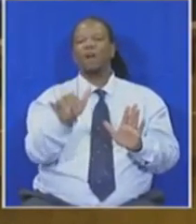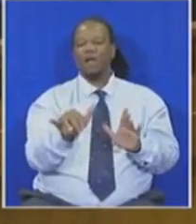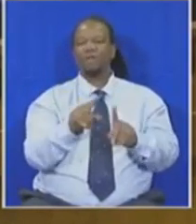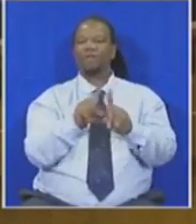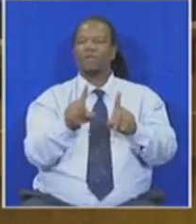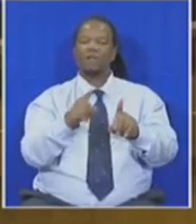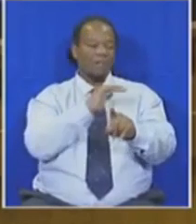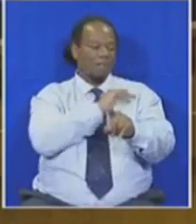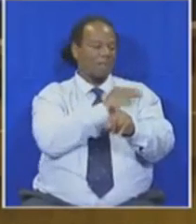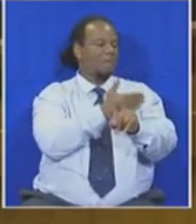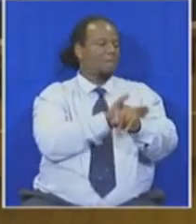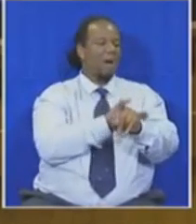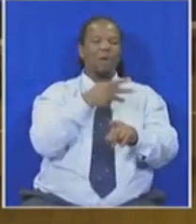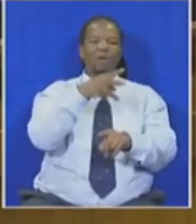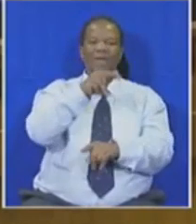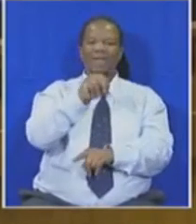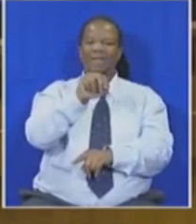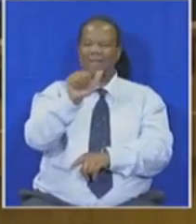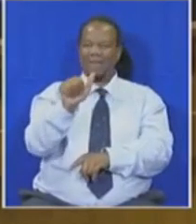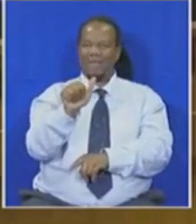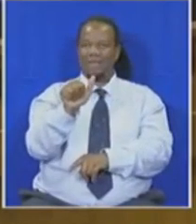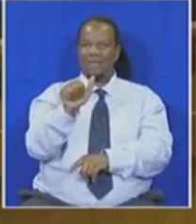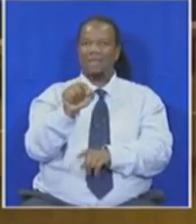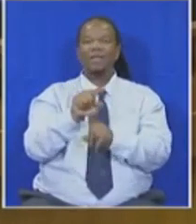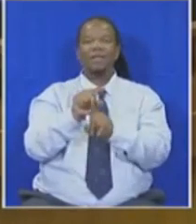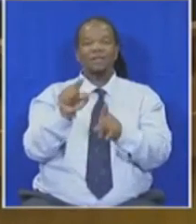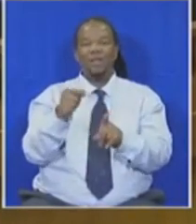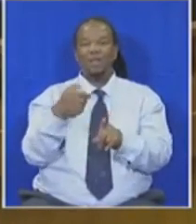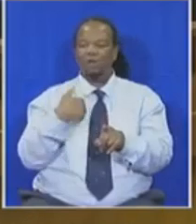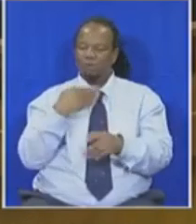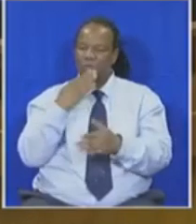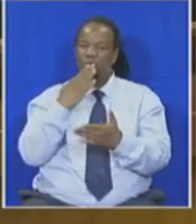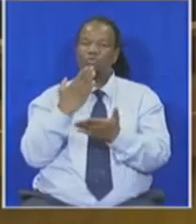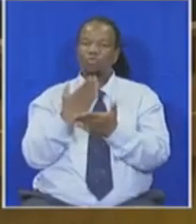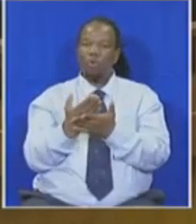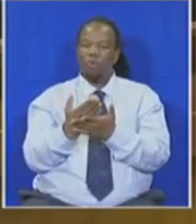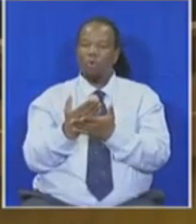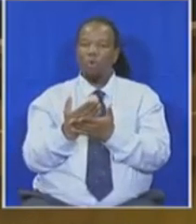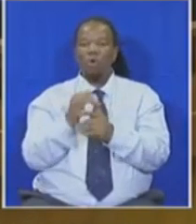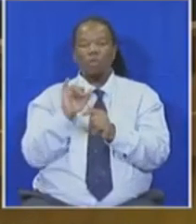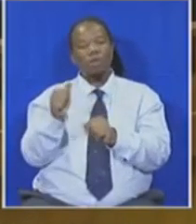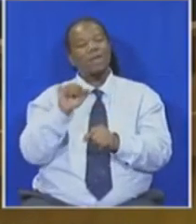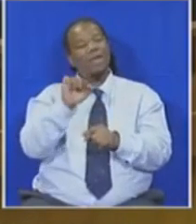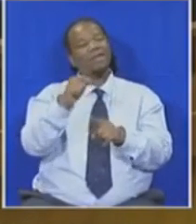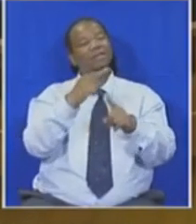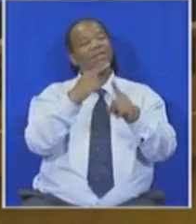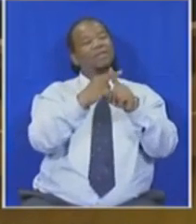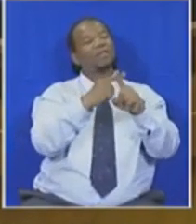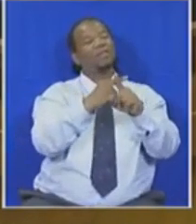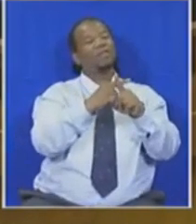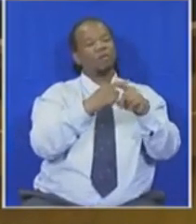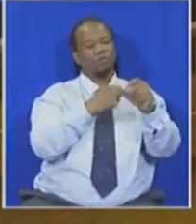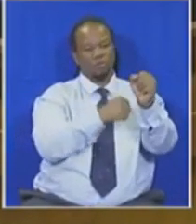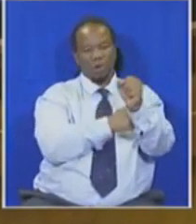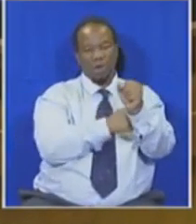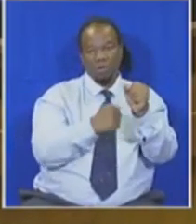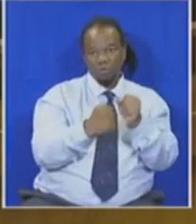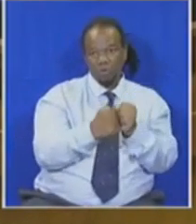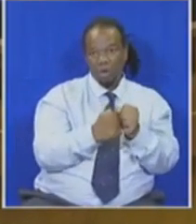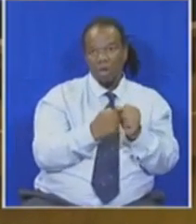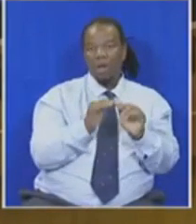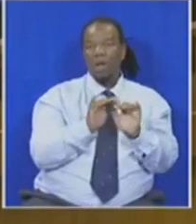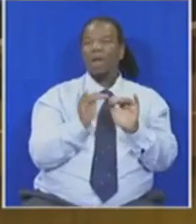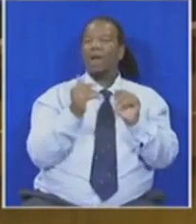National Assembly, which tasks us with providing mechanisms to ensure that all executive organs of state in the national sphere of government